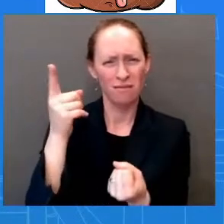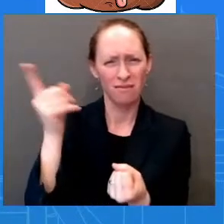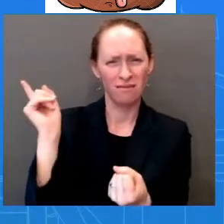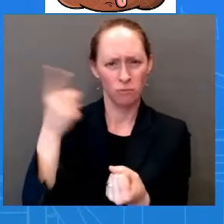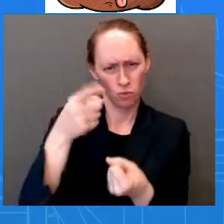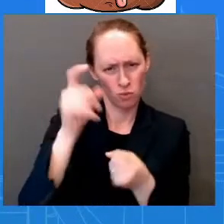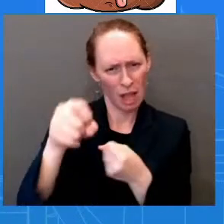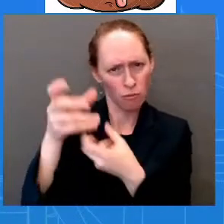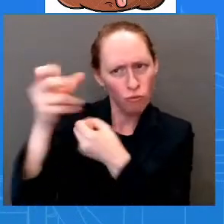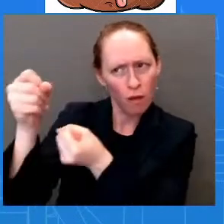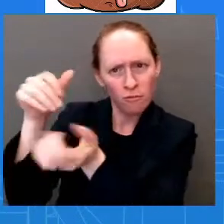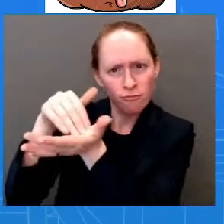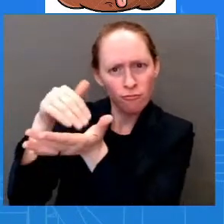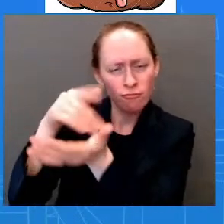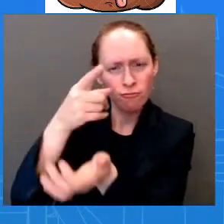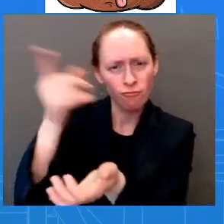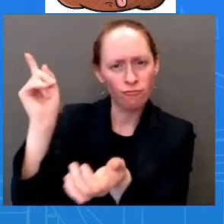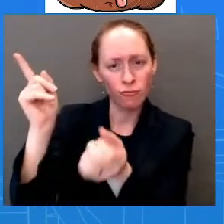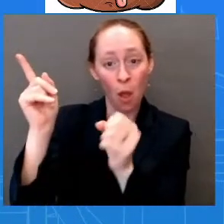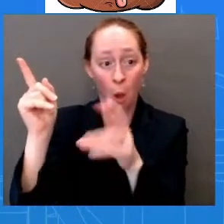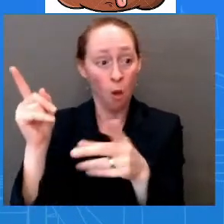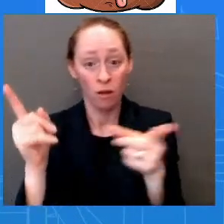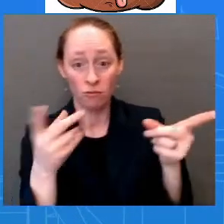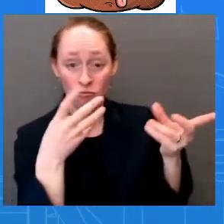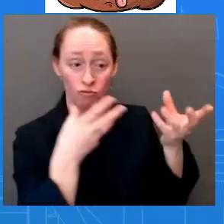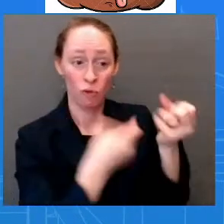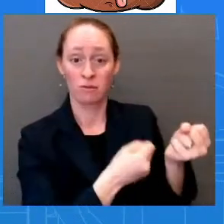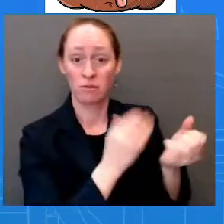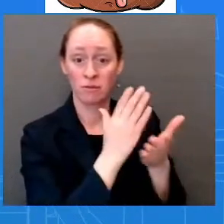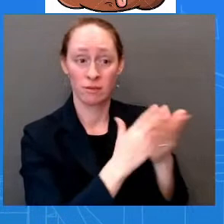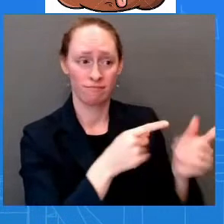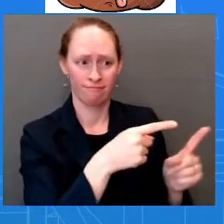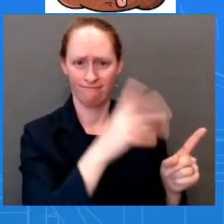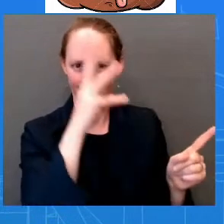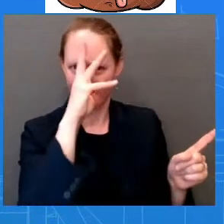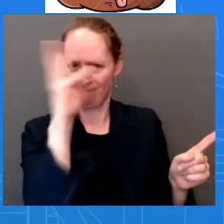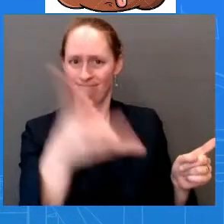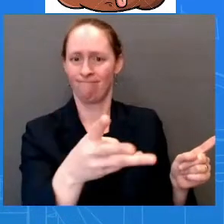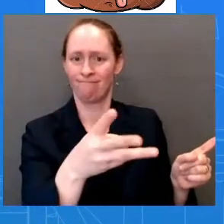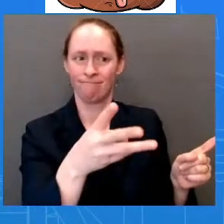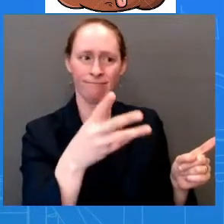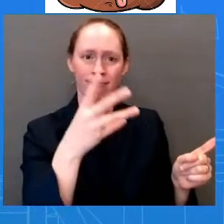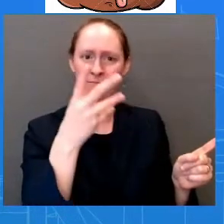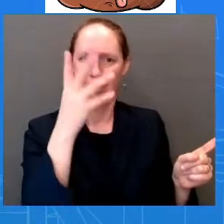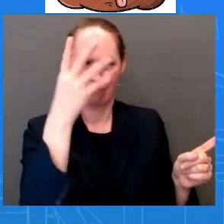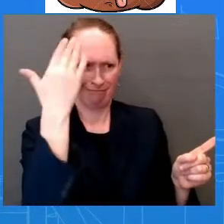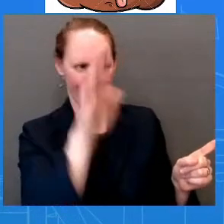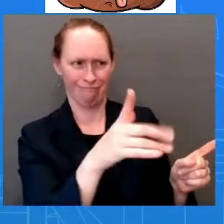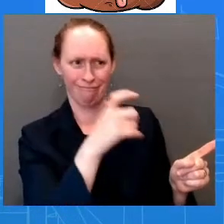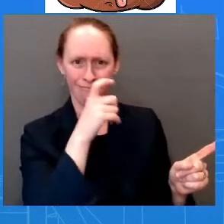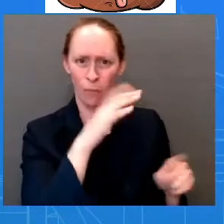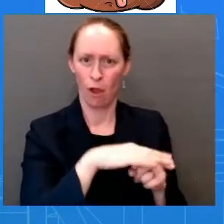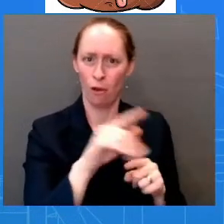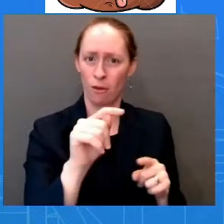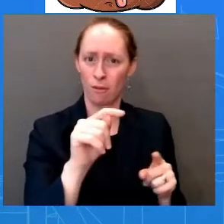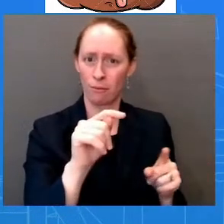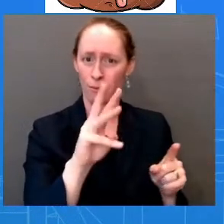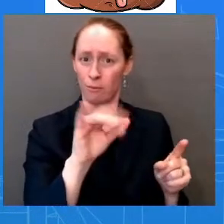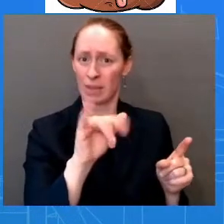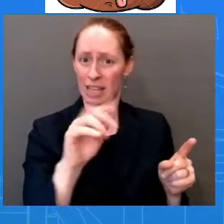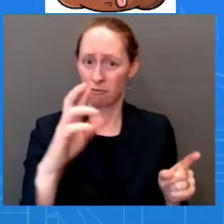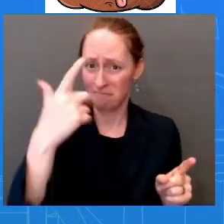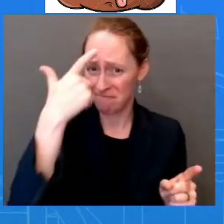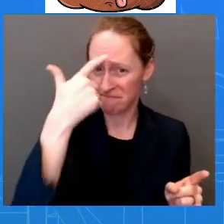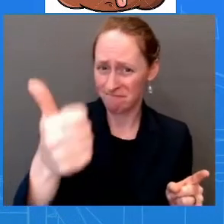the key here is to get trust. Well, the only reason he's on Twitter is because he'd be banned if he said that shit anywhere else. And for journalists and for people who